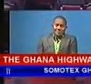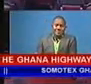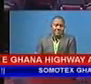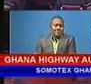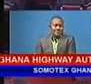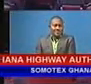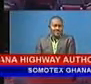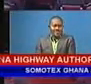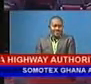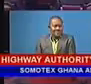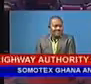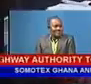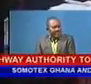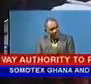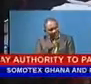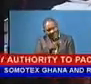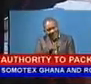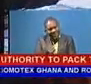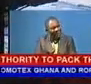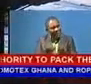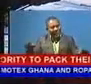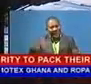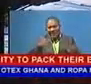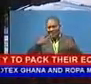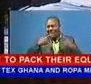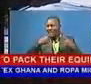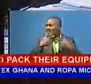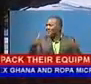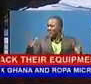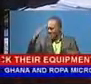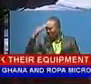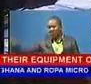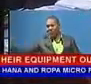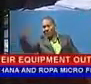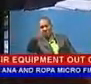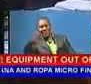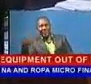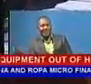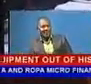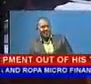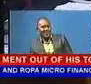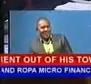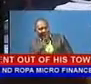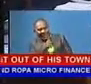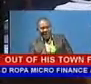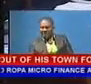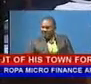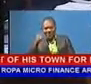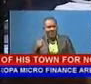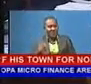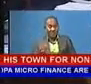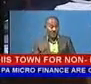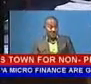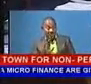There's no ambiguity here. The witness was very clear in his answers. Very, very clear. He denied it categorically, and